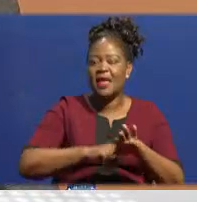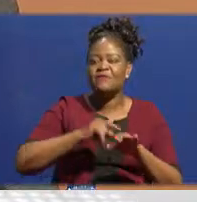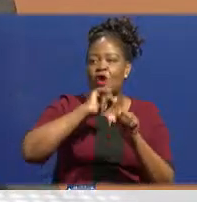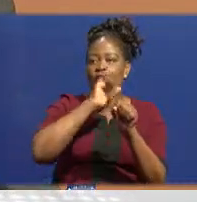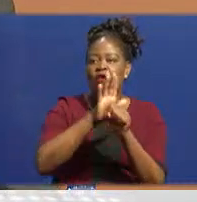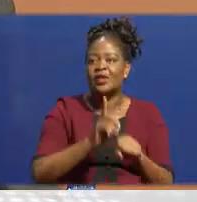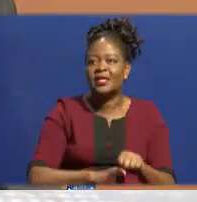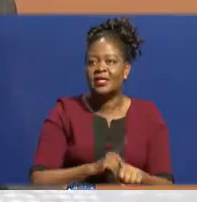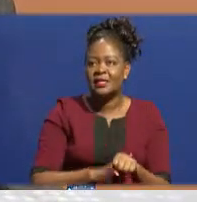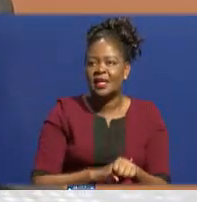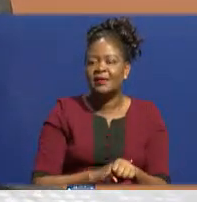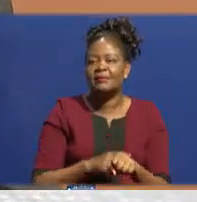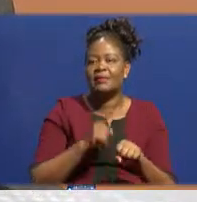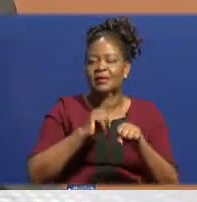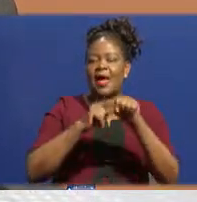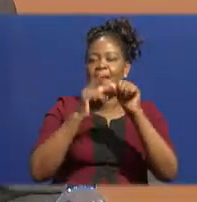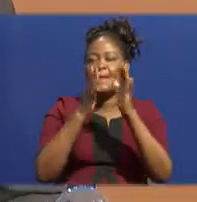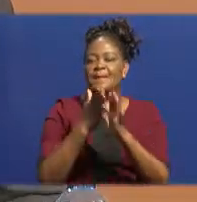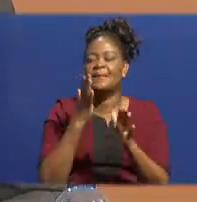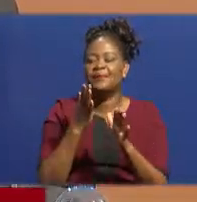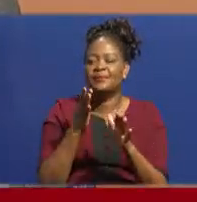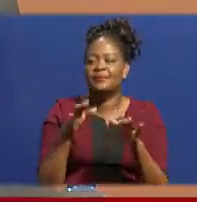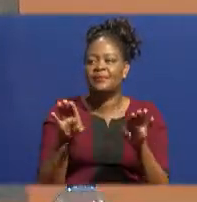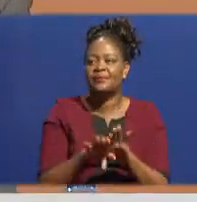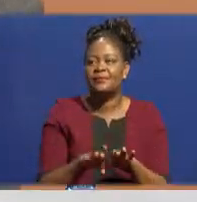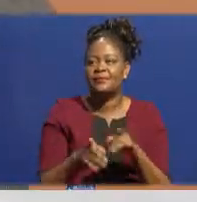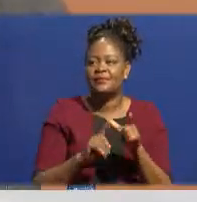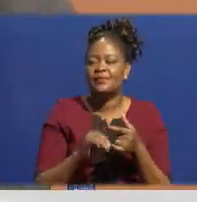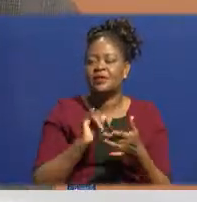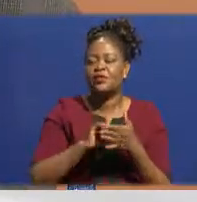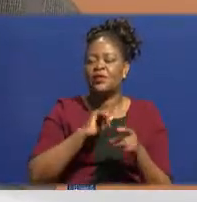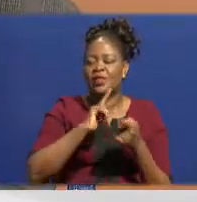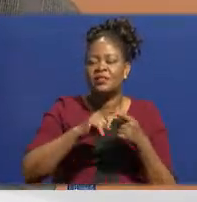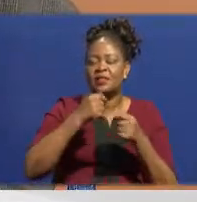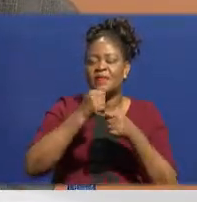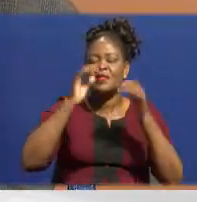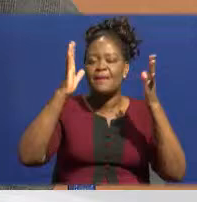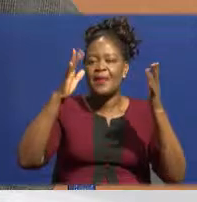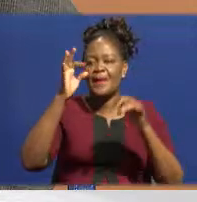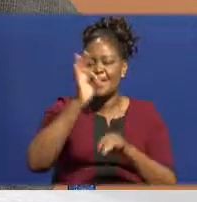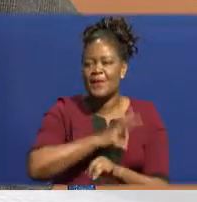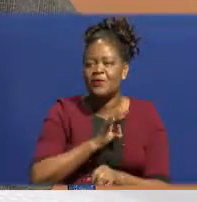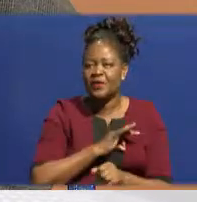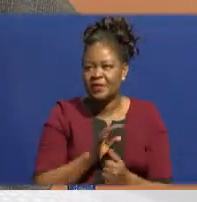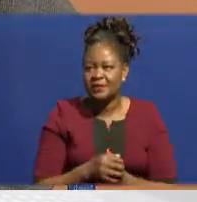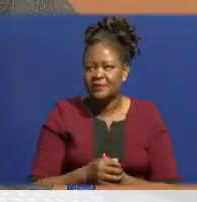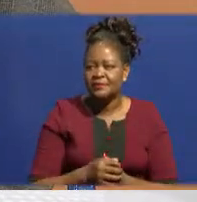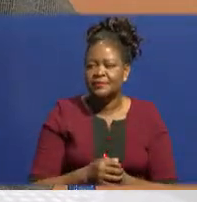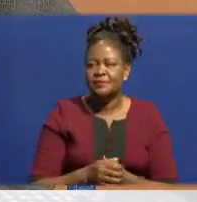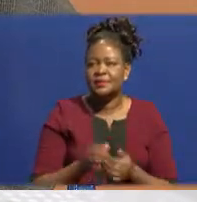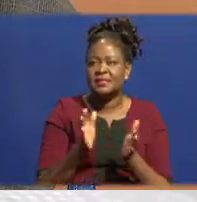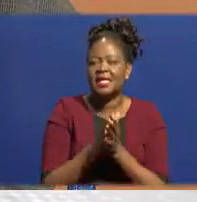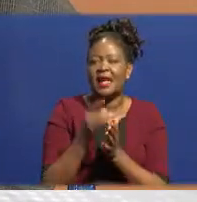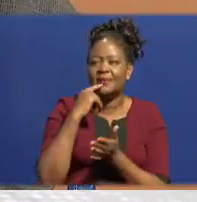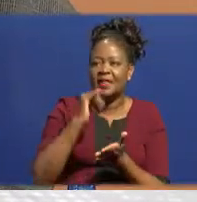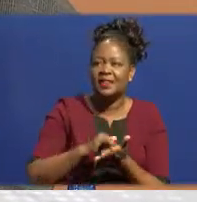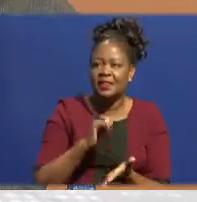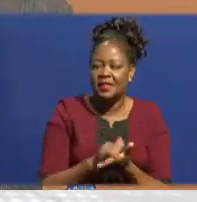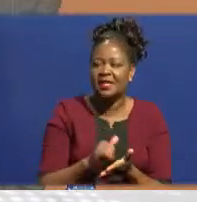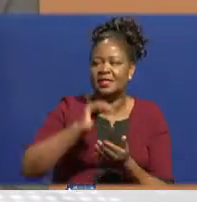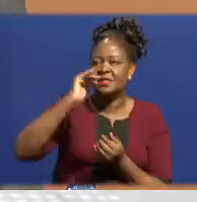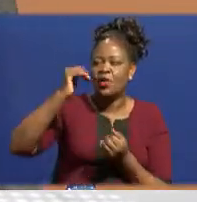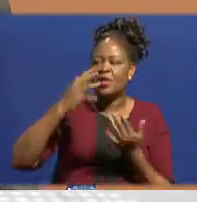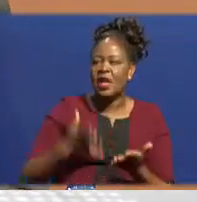time, when the bars were closed and whatever was happening, that is when they made their big profits. And I'm telling you, in town